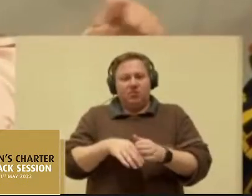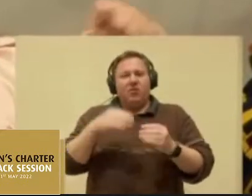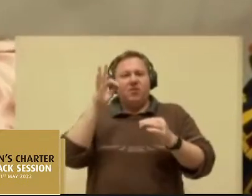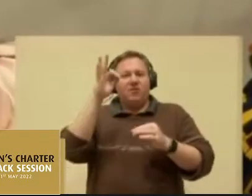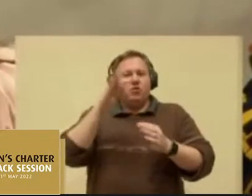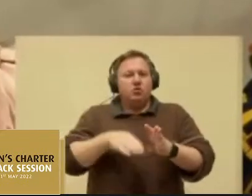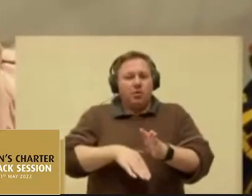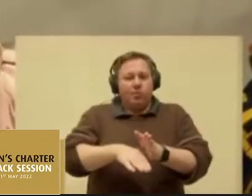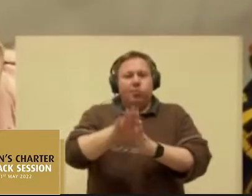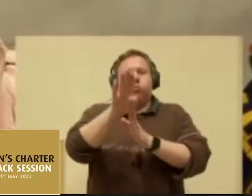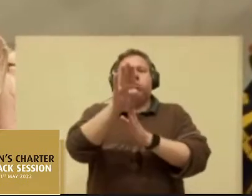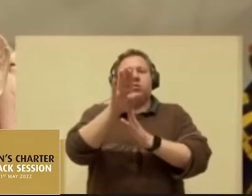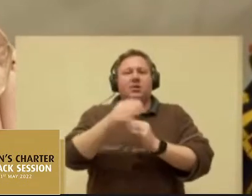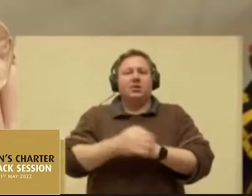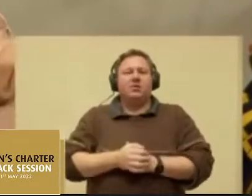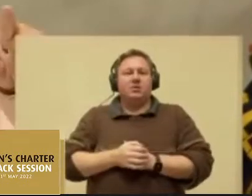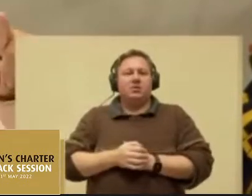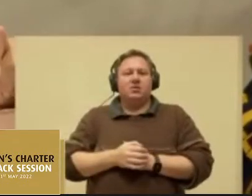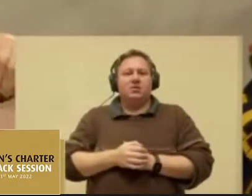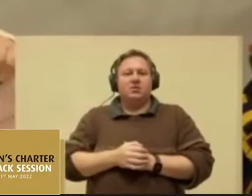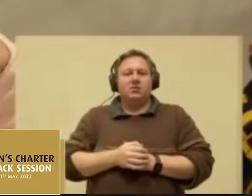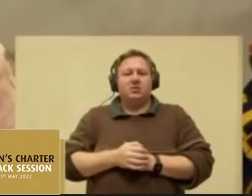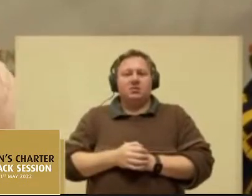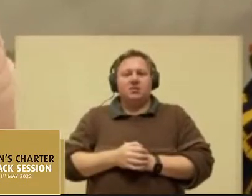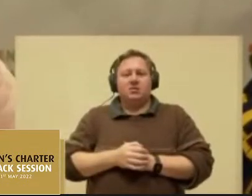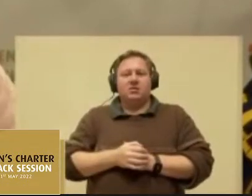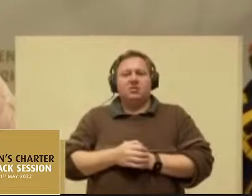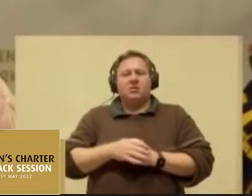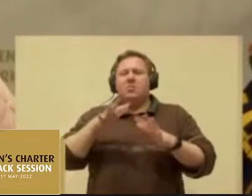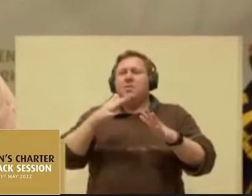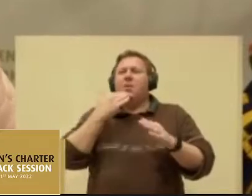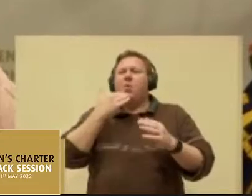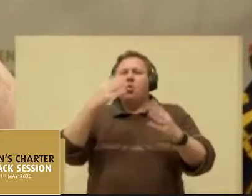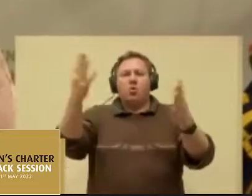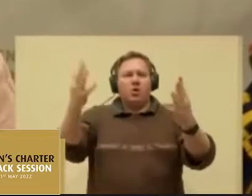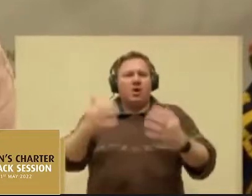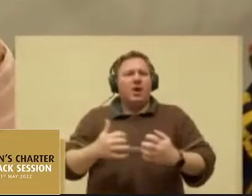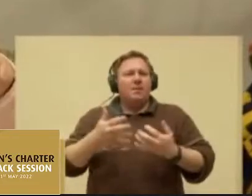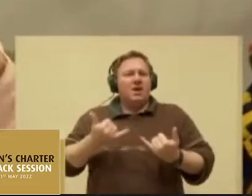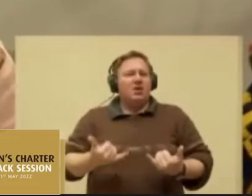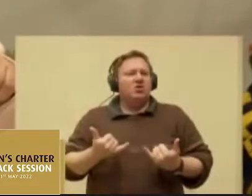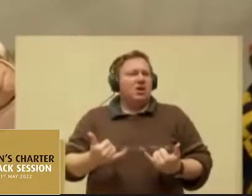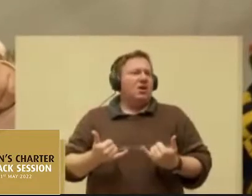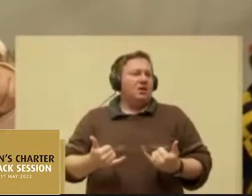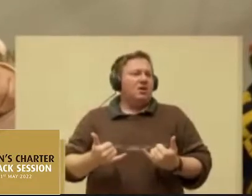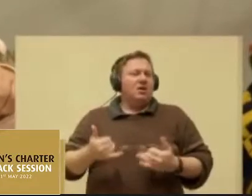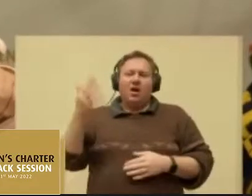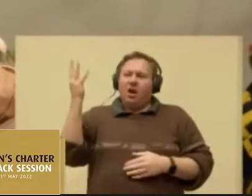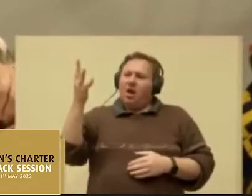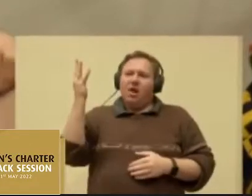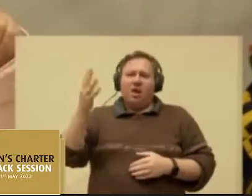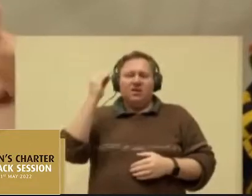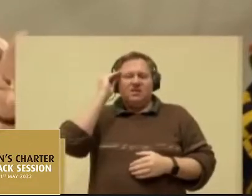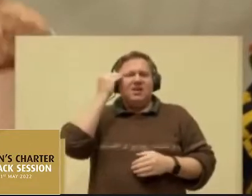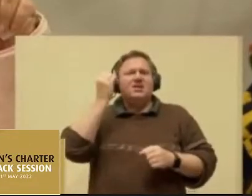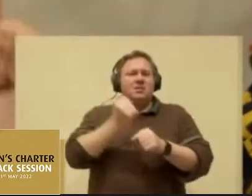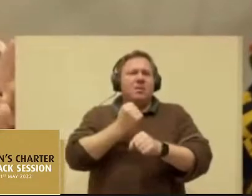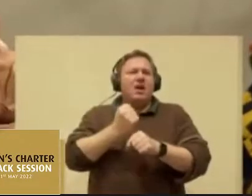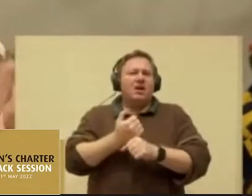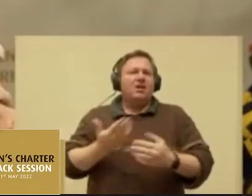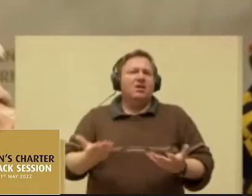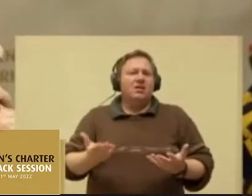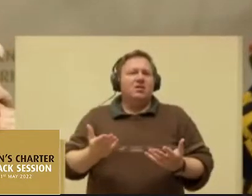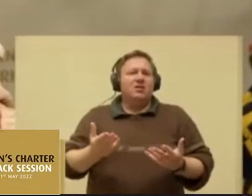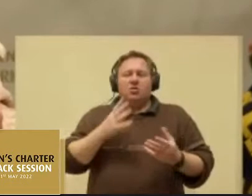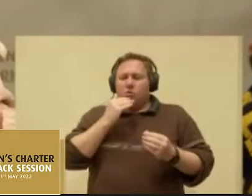desire for themselves and their families everyone that came here most of the people that came here that stood up and spoke said we are speaking about